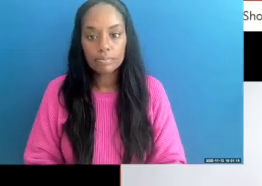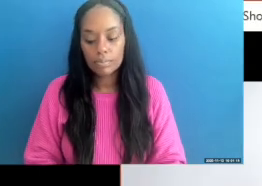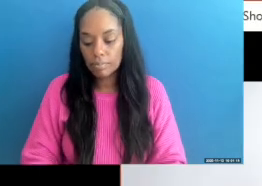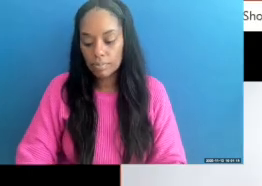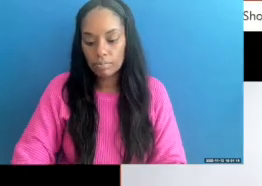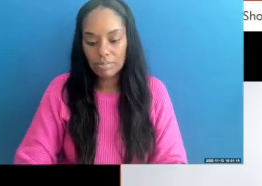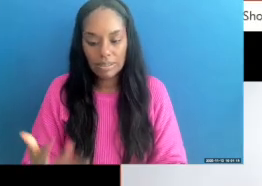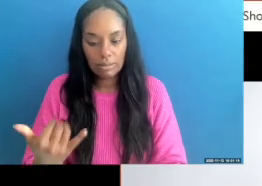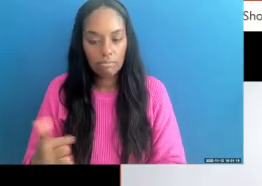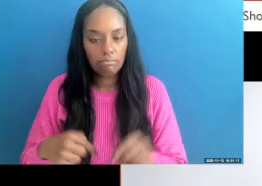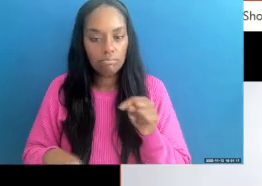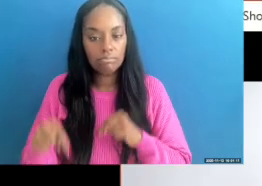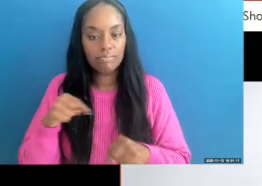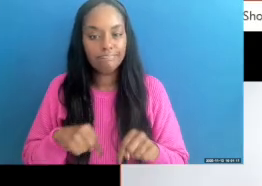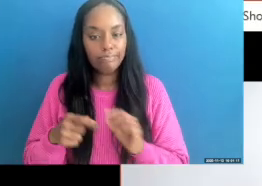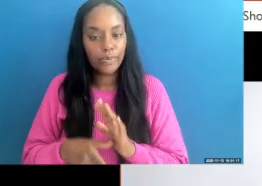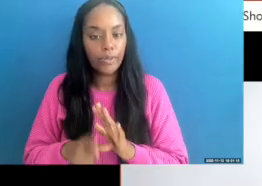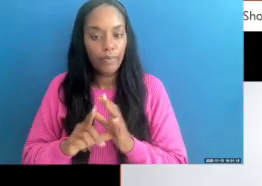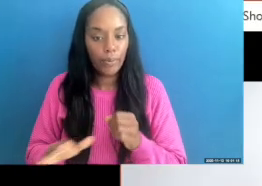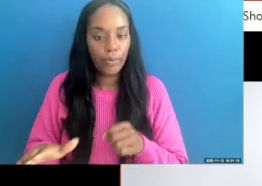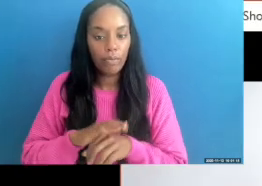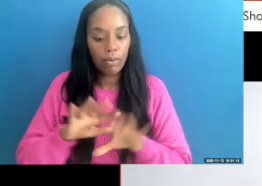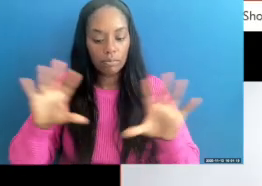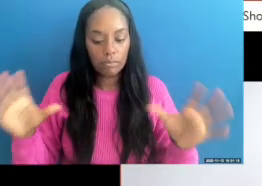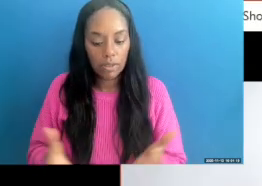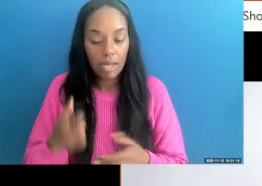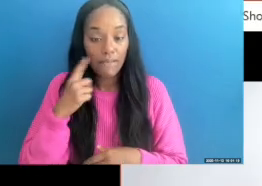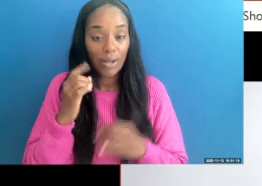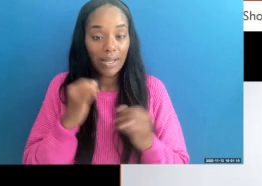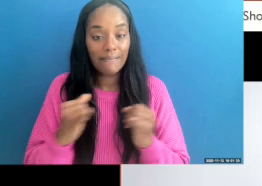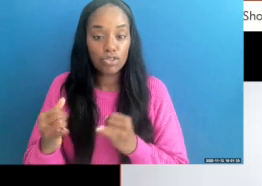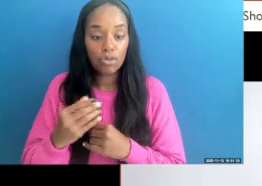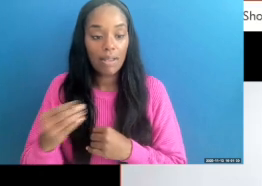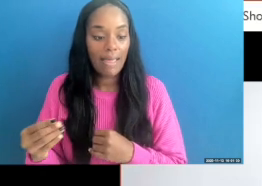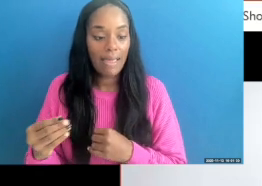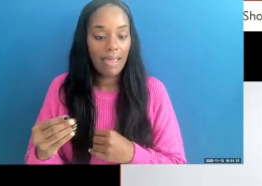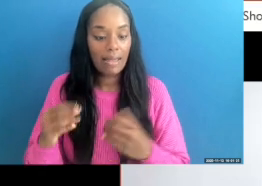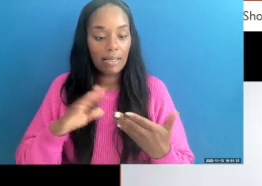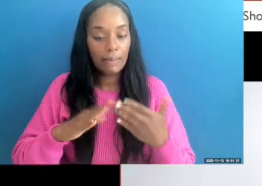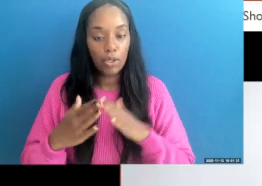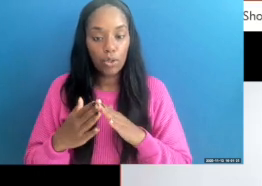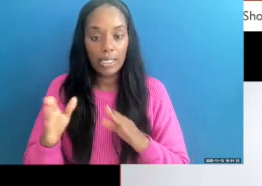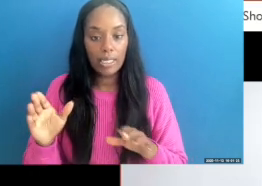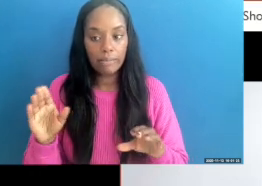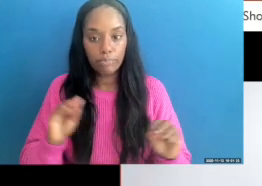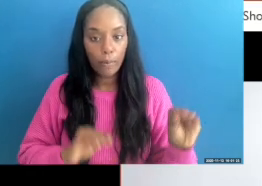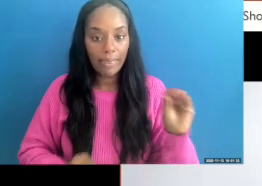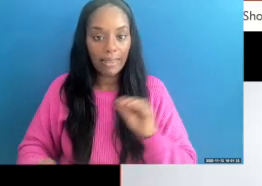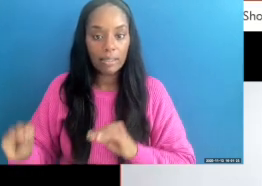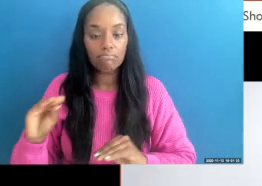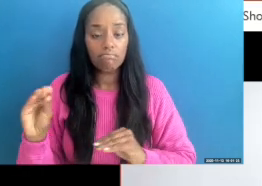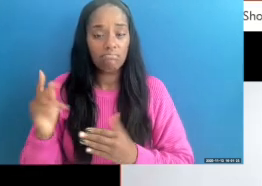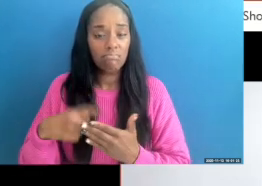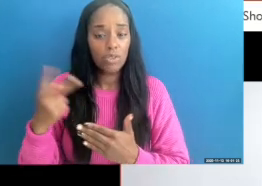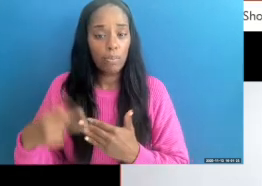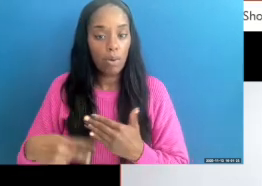That said, let's take a step back and review the full portfolio for individual and community mobility. These programs are designed to